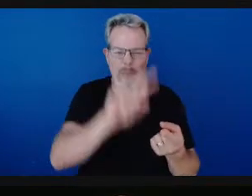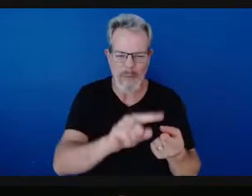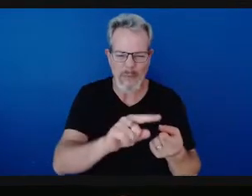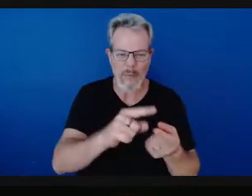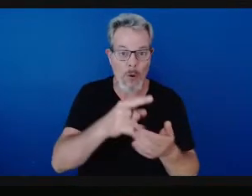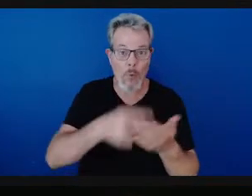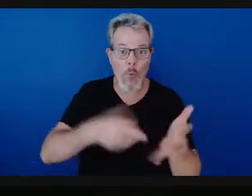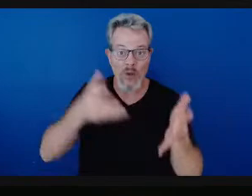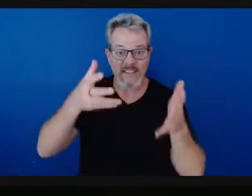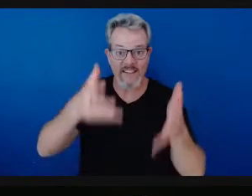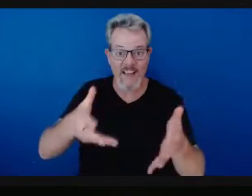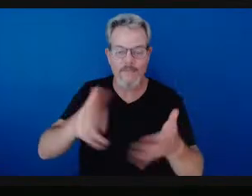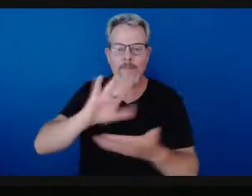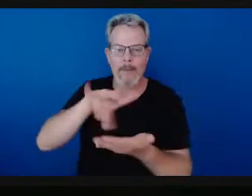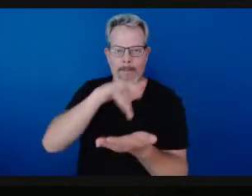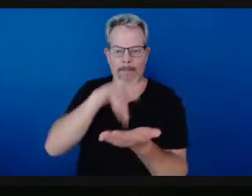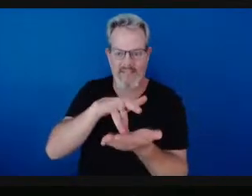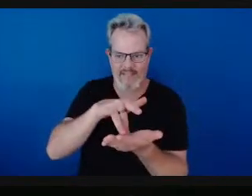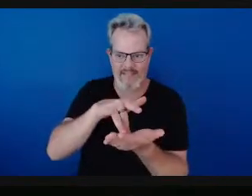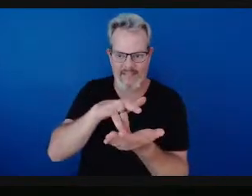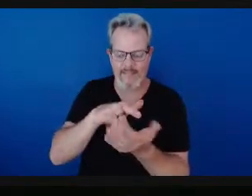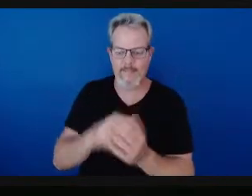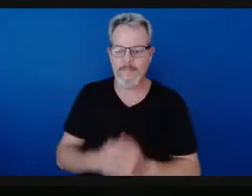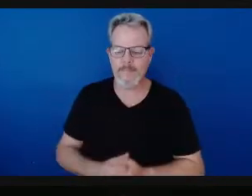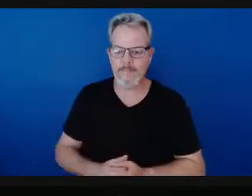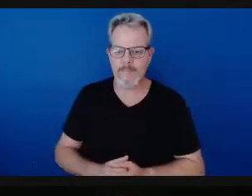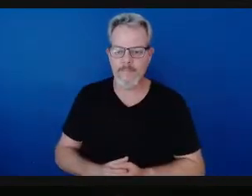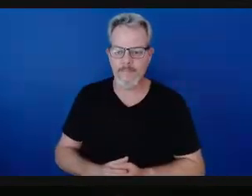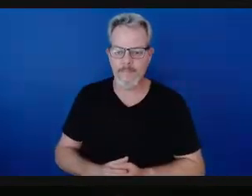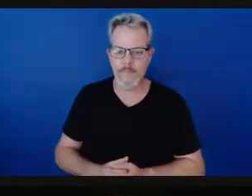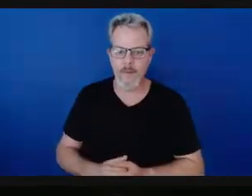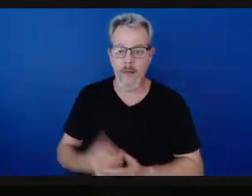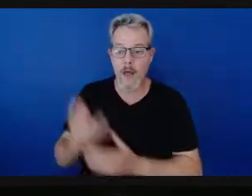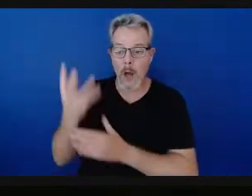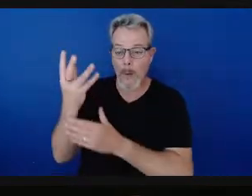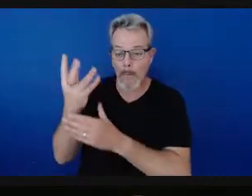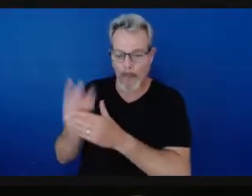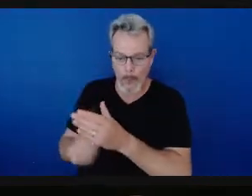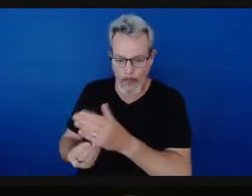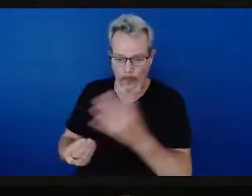it forward, here it is. That one dies off. I